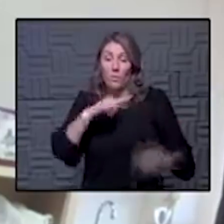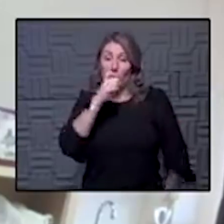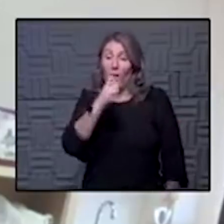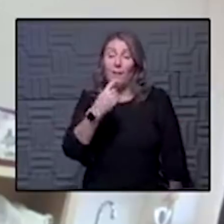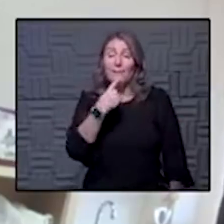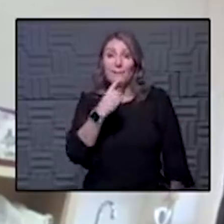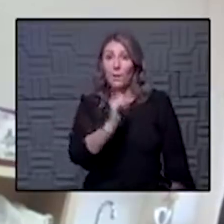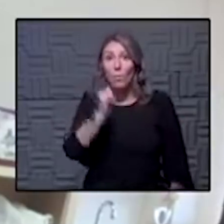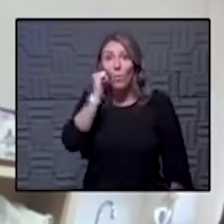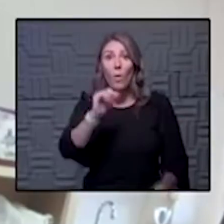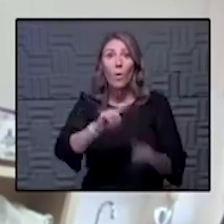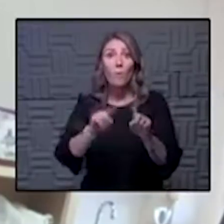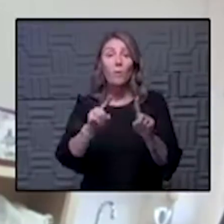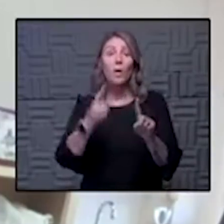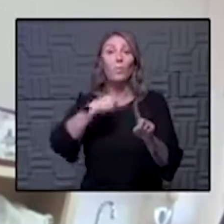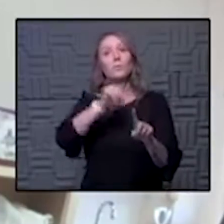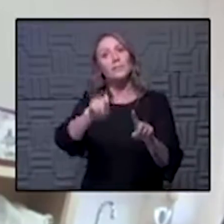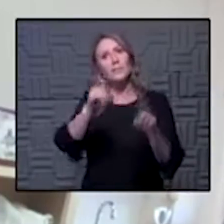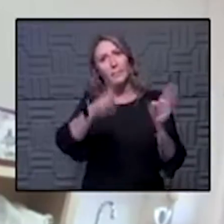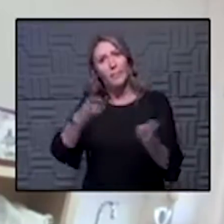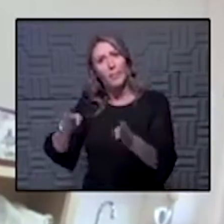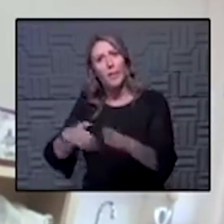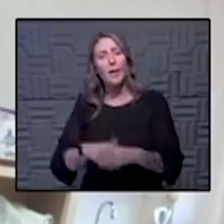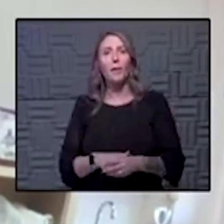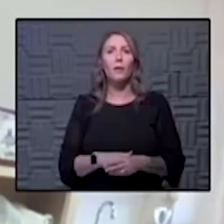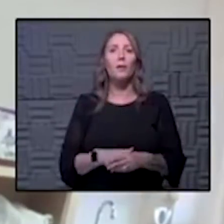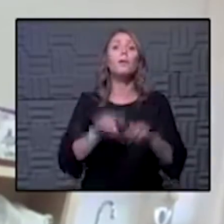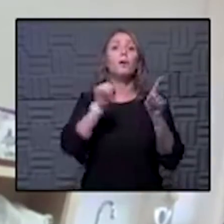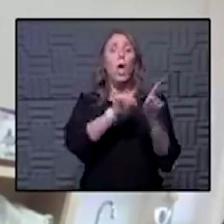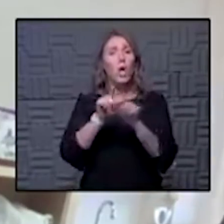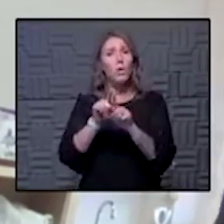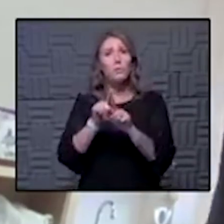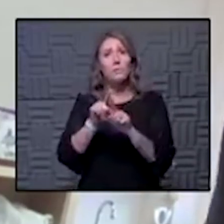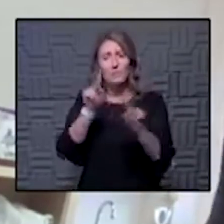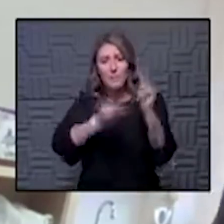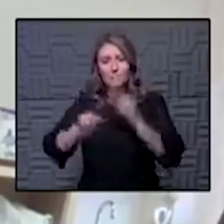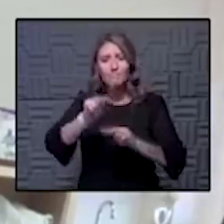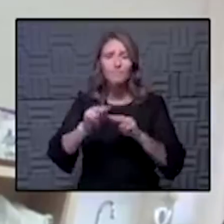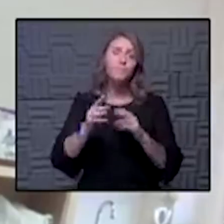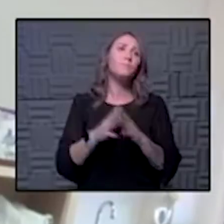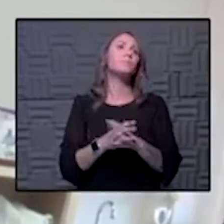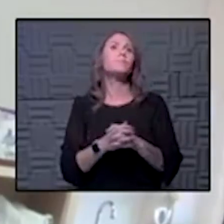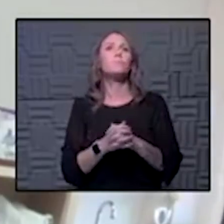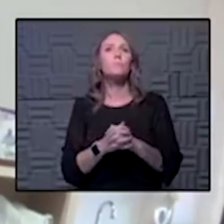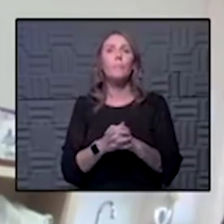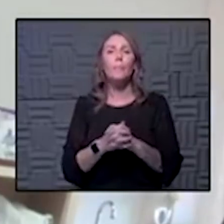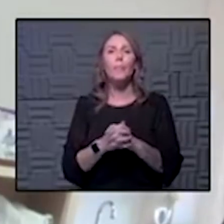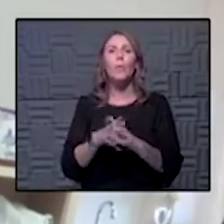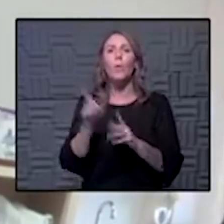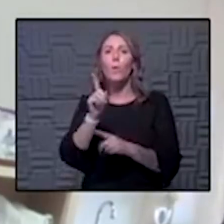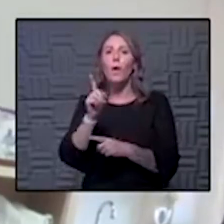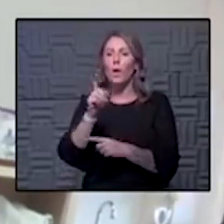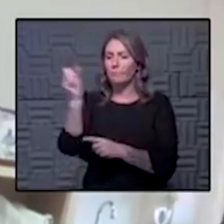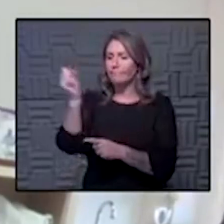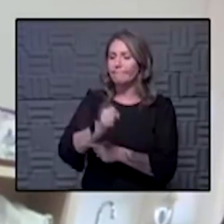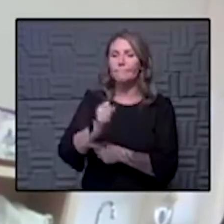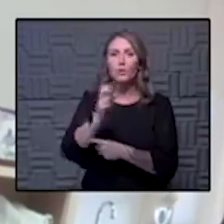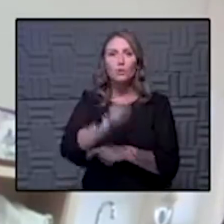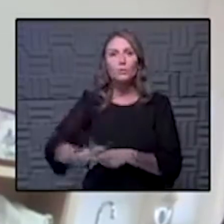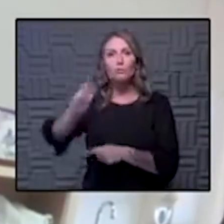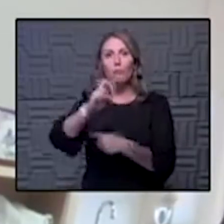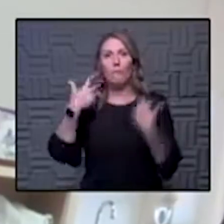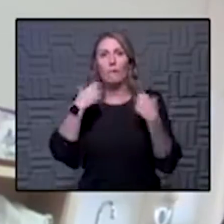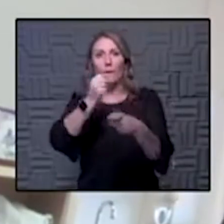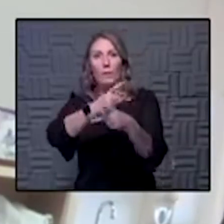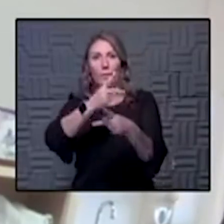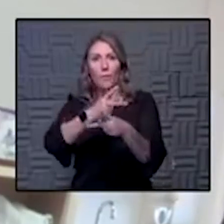won't, but we want to be prepared. We are also looking into where we could bring in traveling healthcare workers to